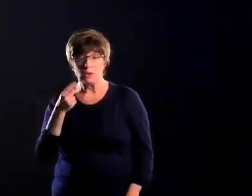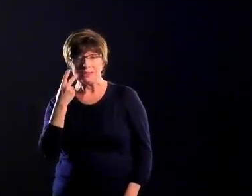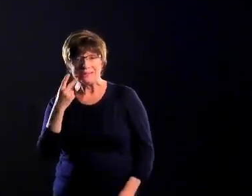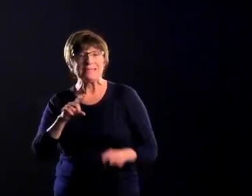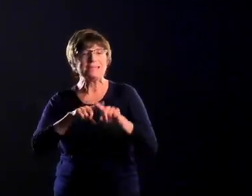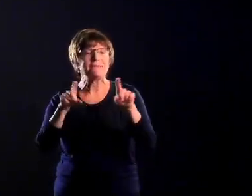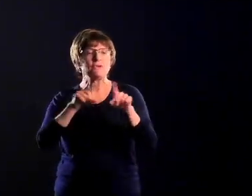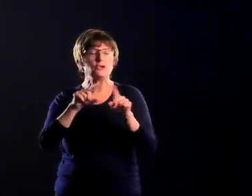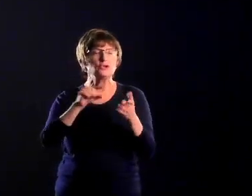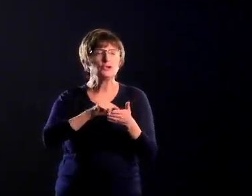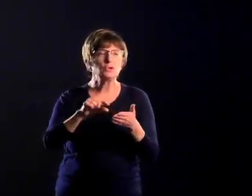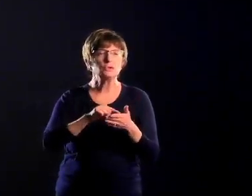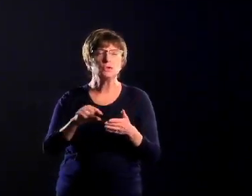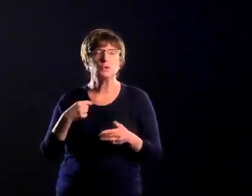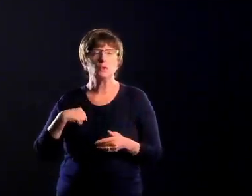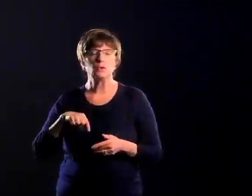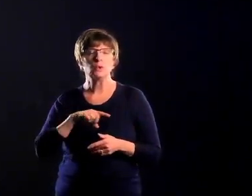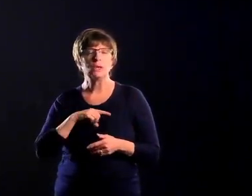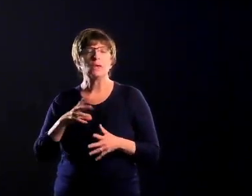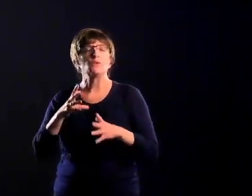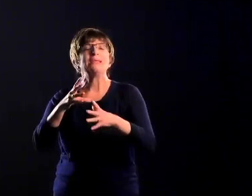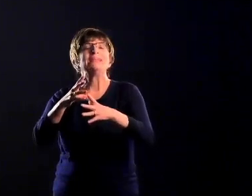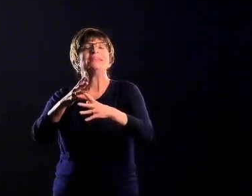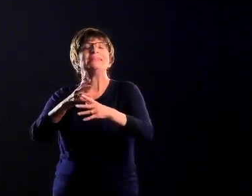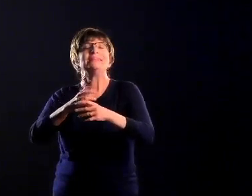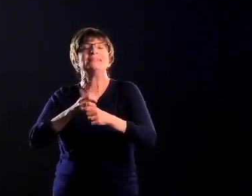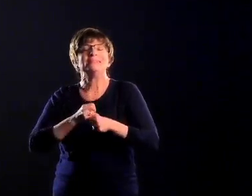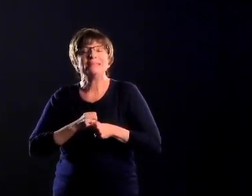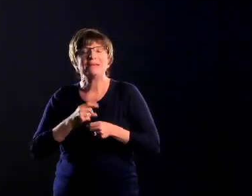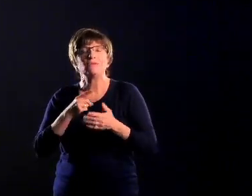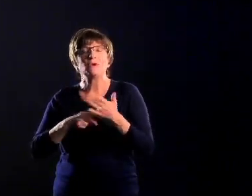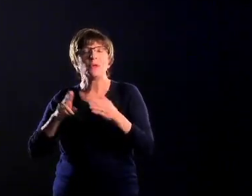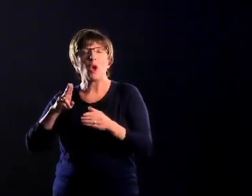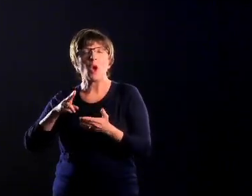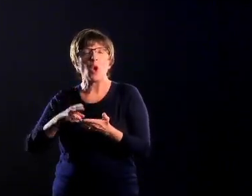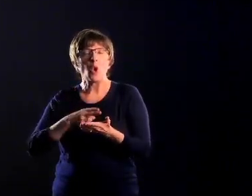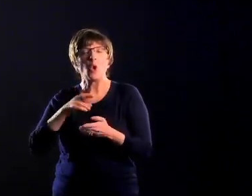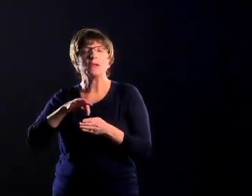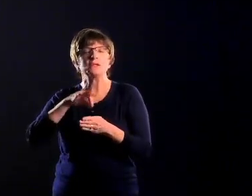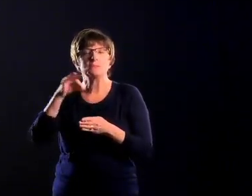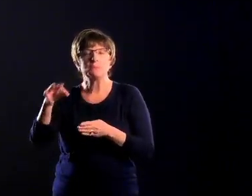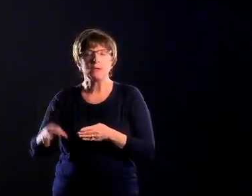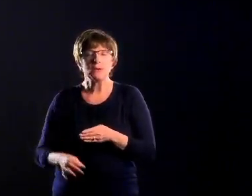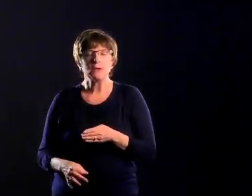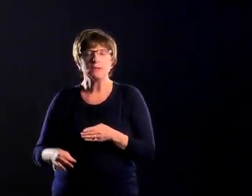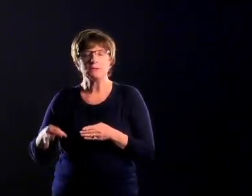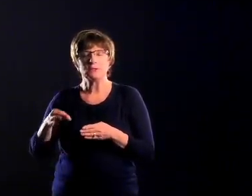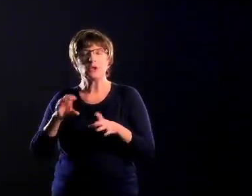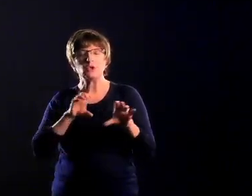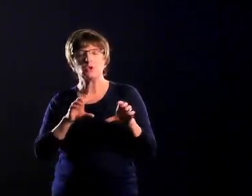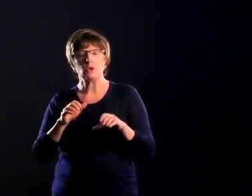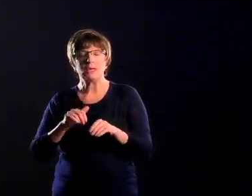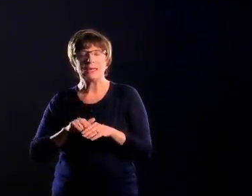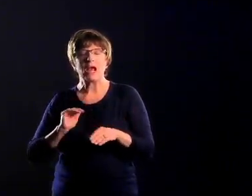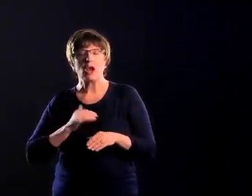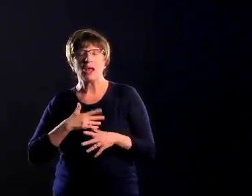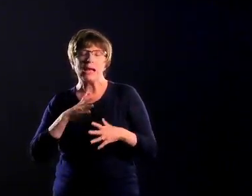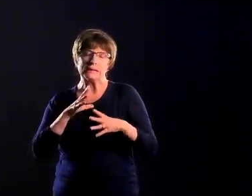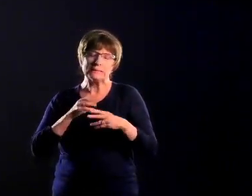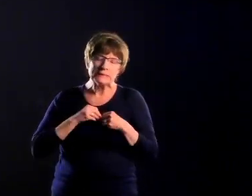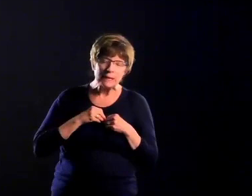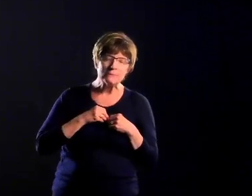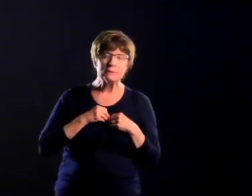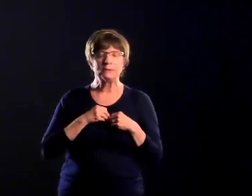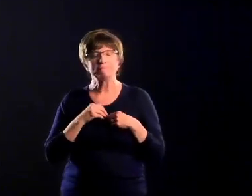we receive what the Holy Spirit is saying through his word into our lives. We're receiving that. We're accepting it. We're digesting